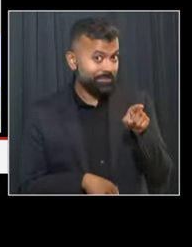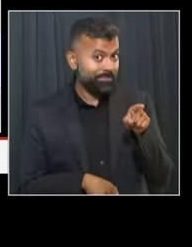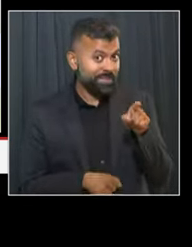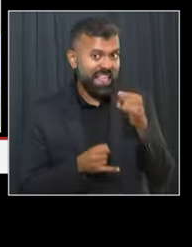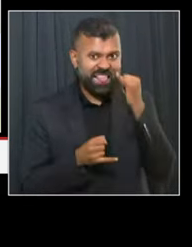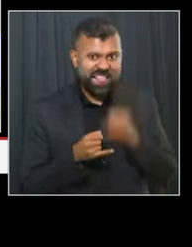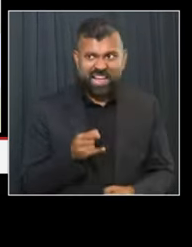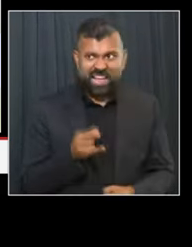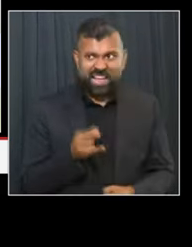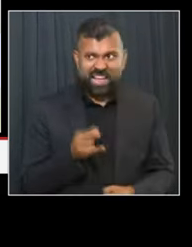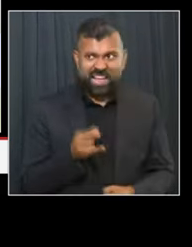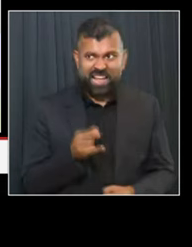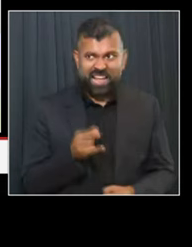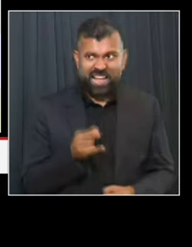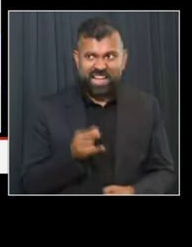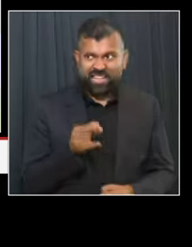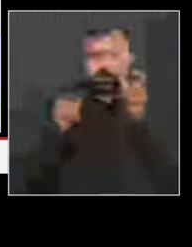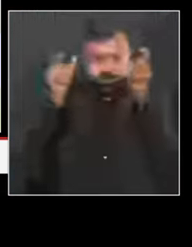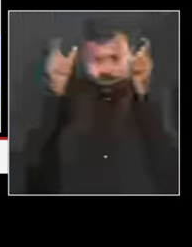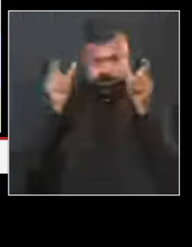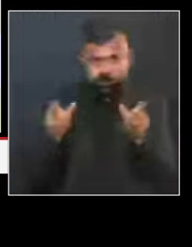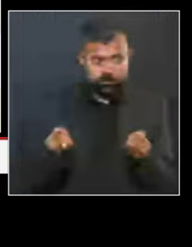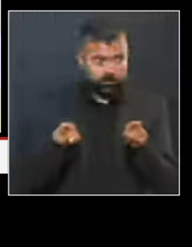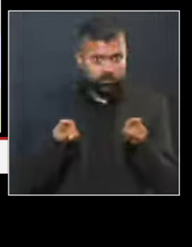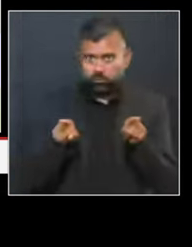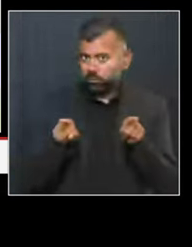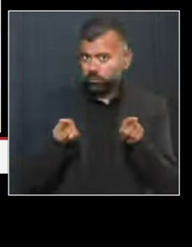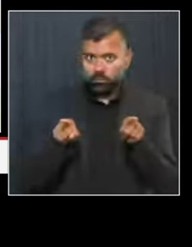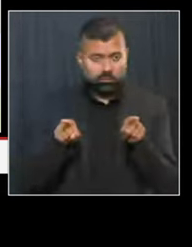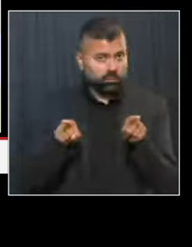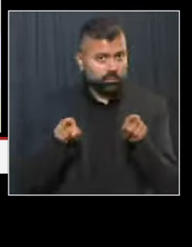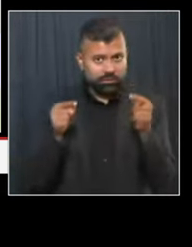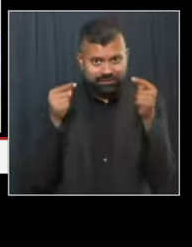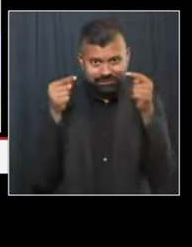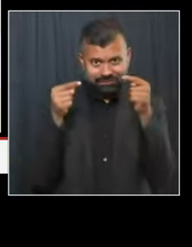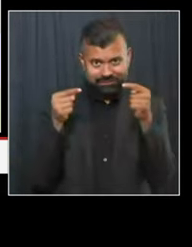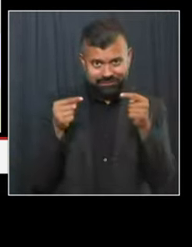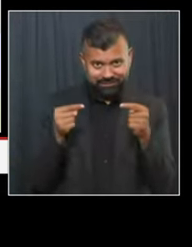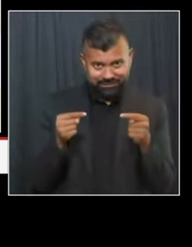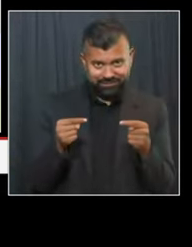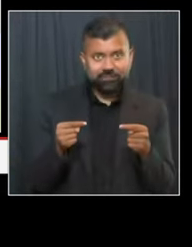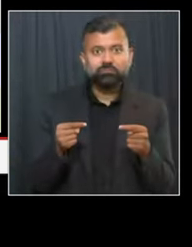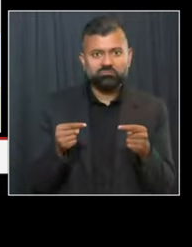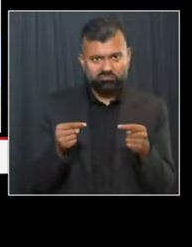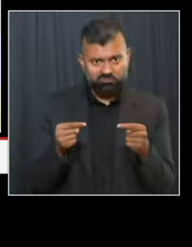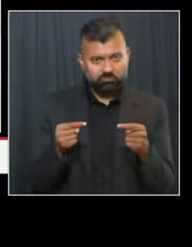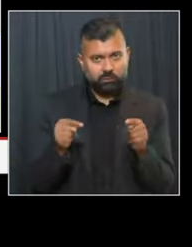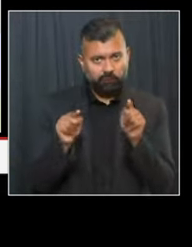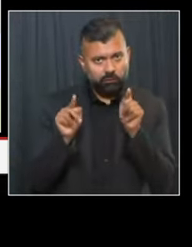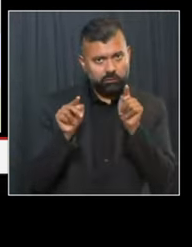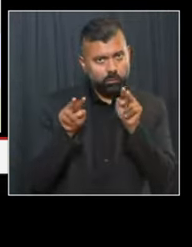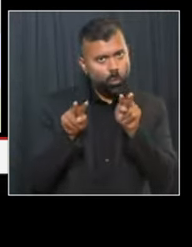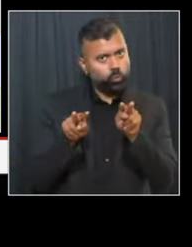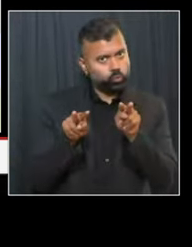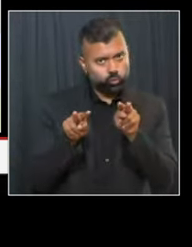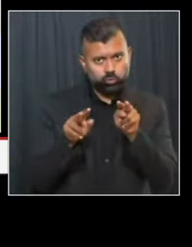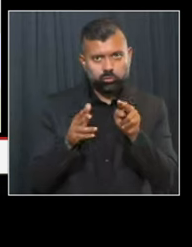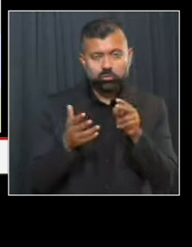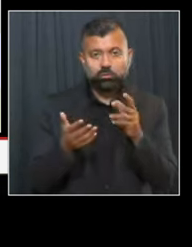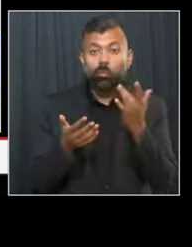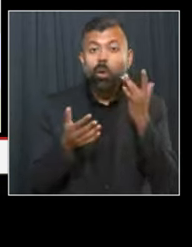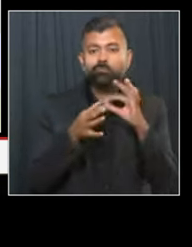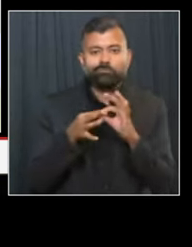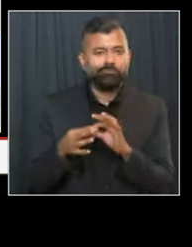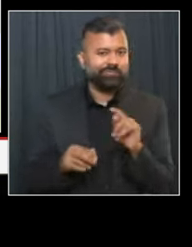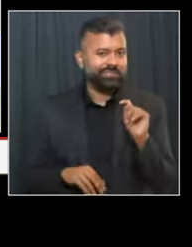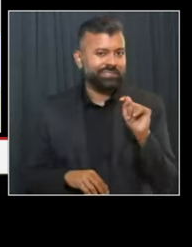type that was solved for. That is the enterprise and other dedicated taxes. The reason for that is the February revenue estimate